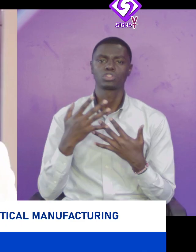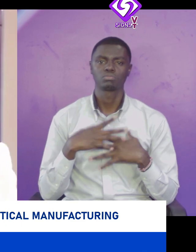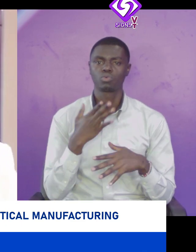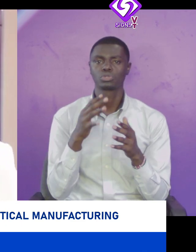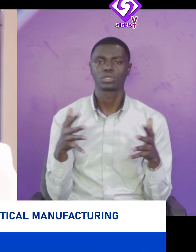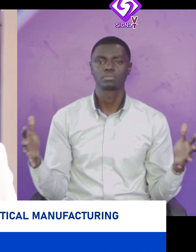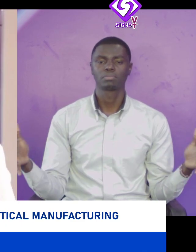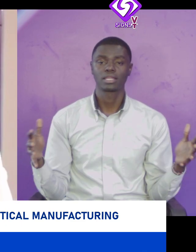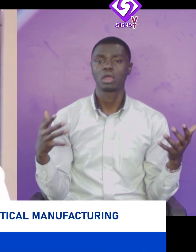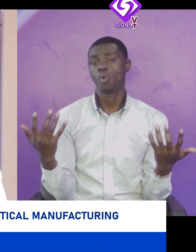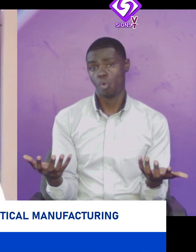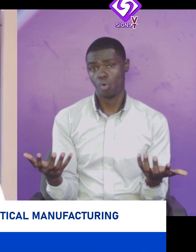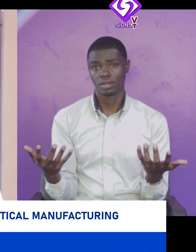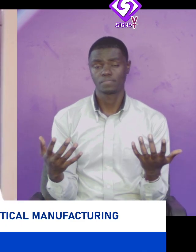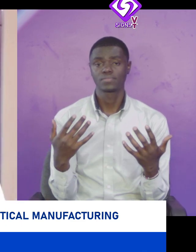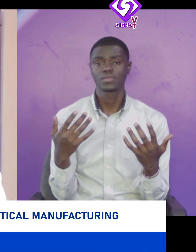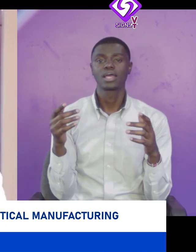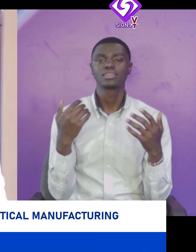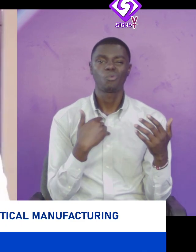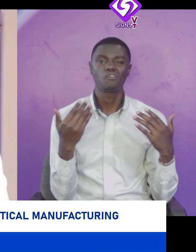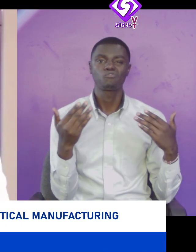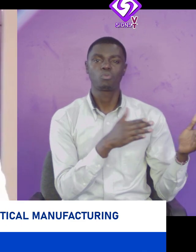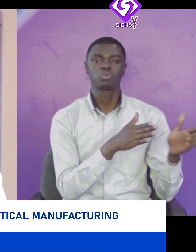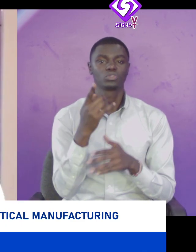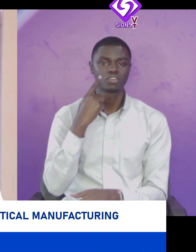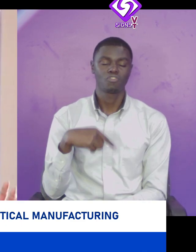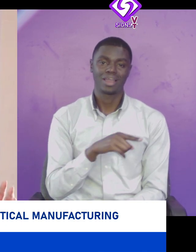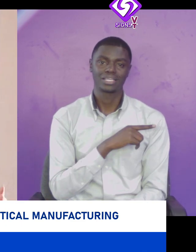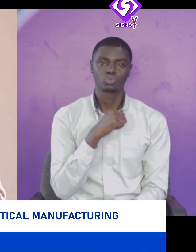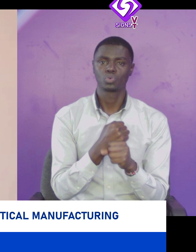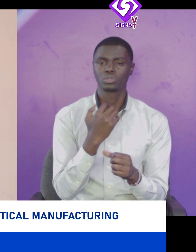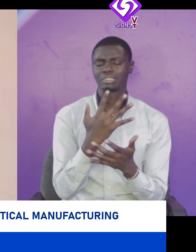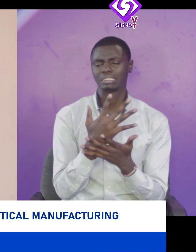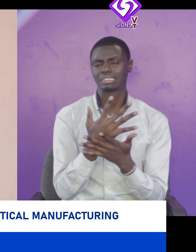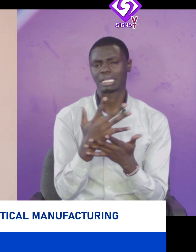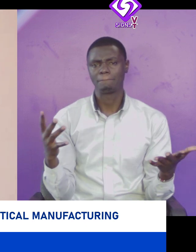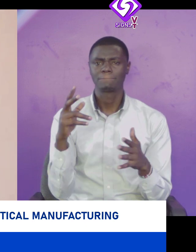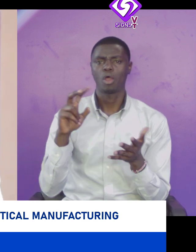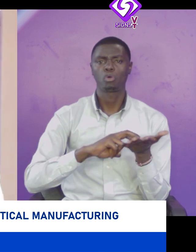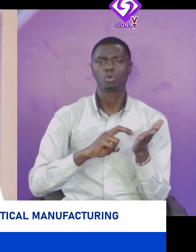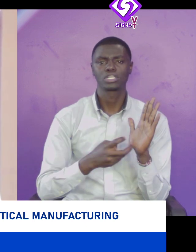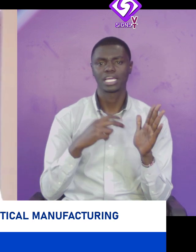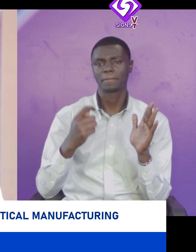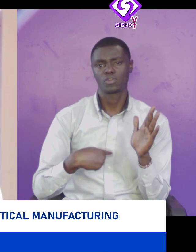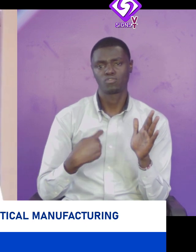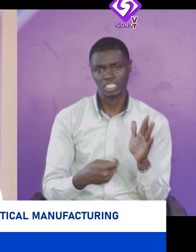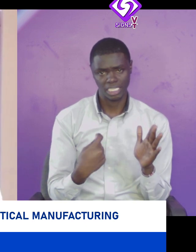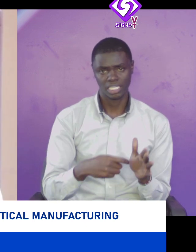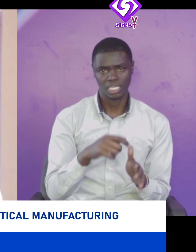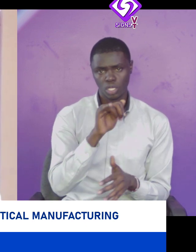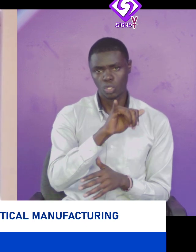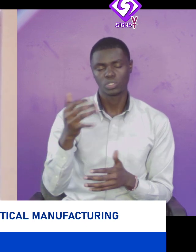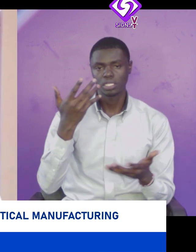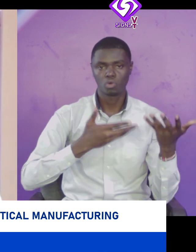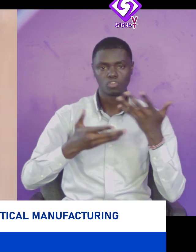Or equally, there is also the opportunity of us actually doing subcontract manufacturing. Those are conversations we